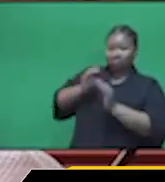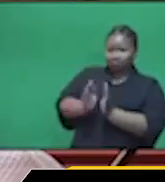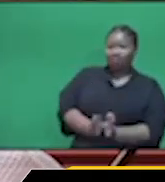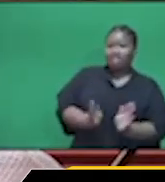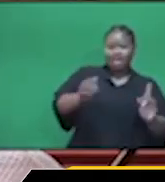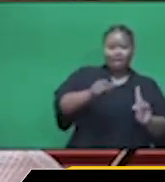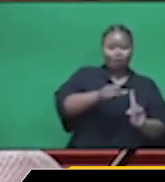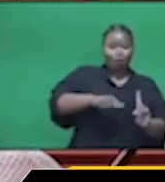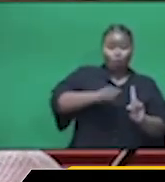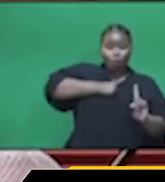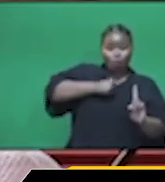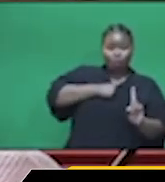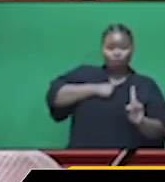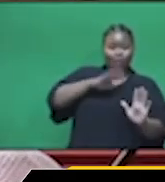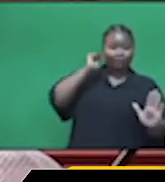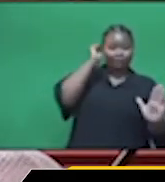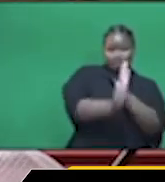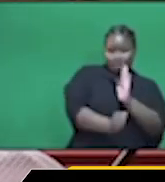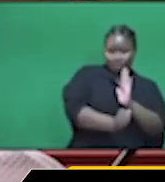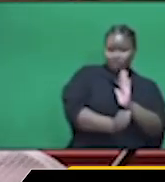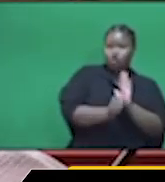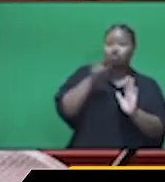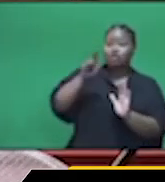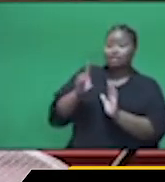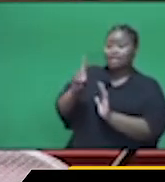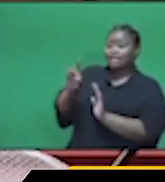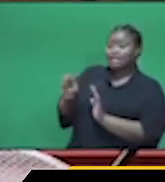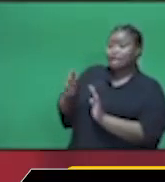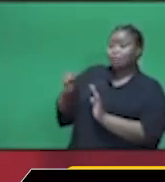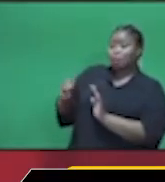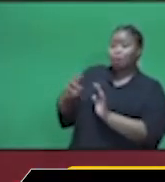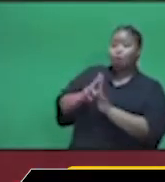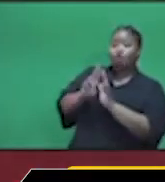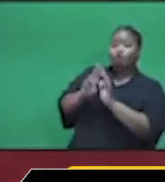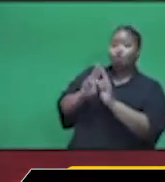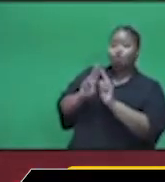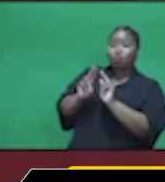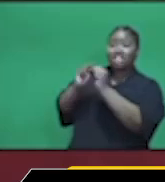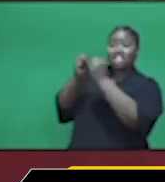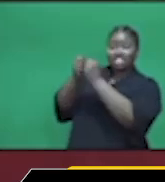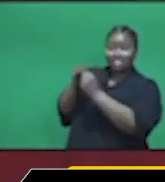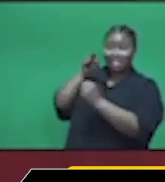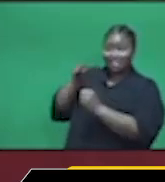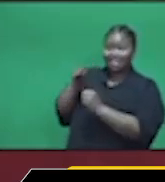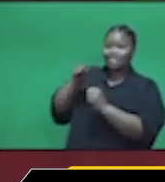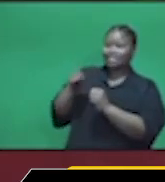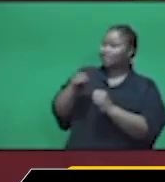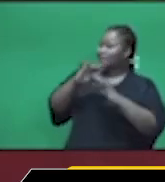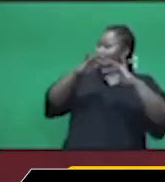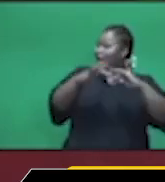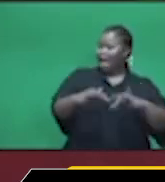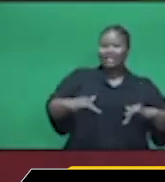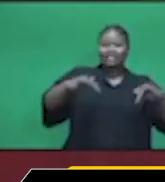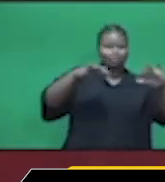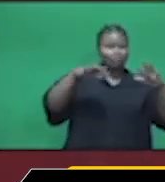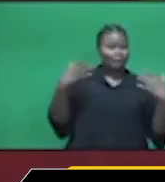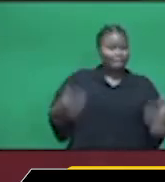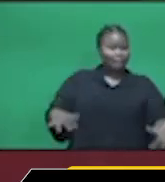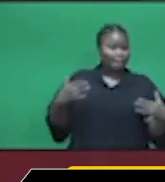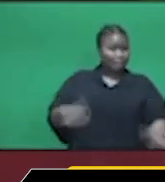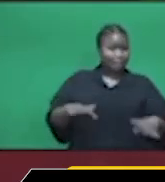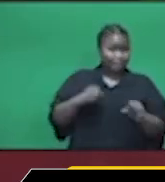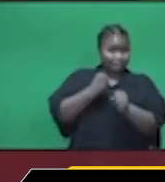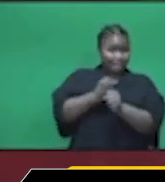was assassinated. Putemo wishes this third National People's Assembly a fruitful